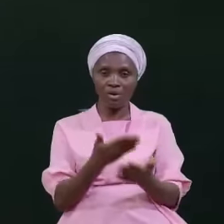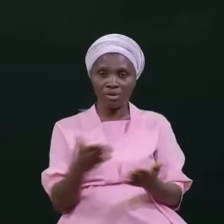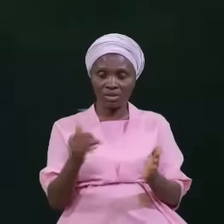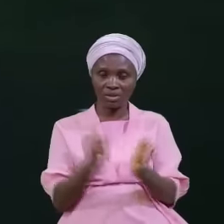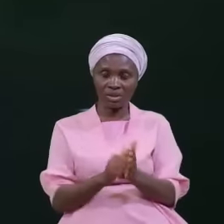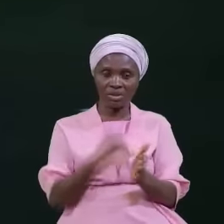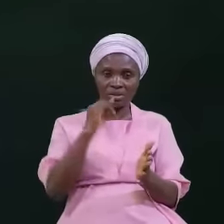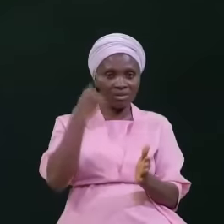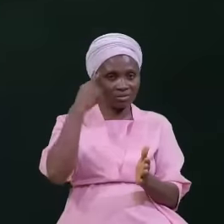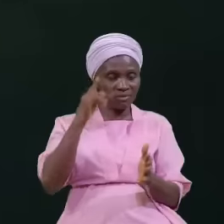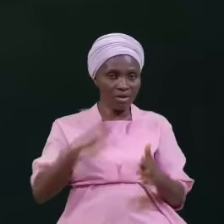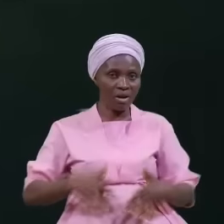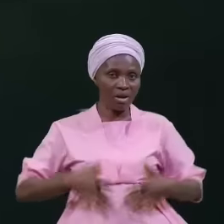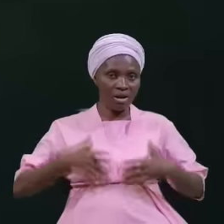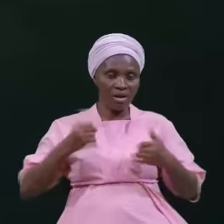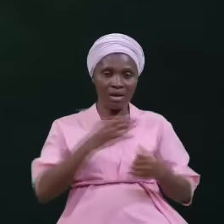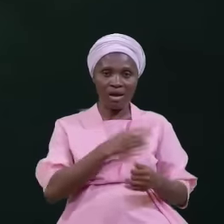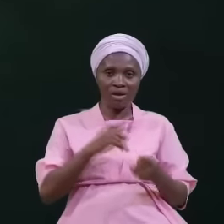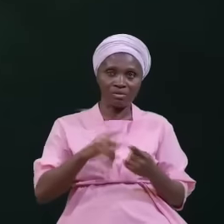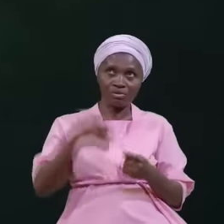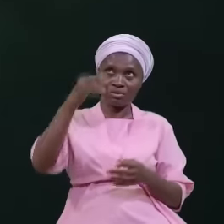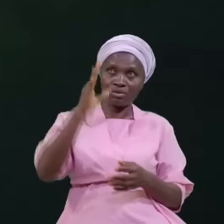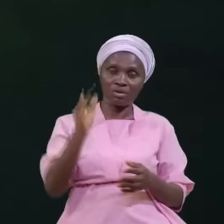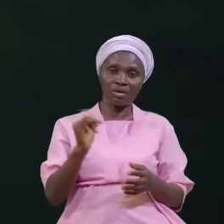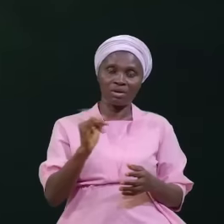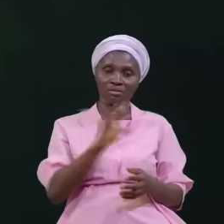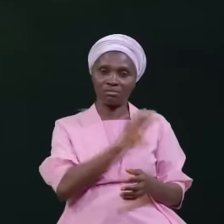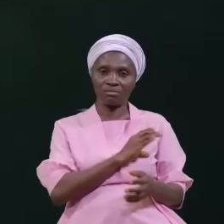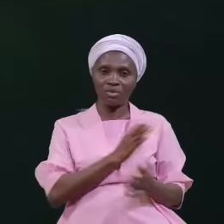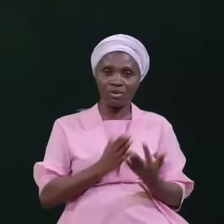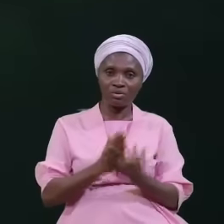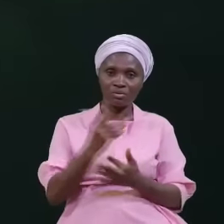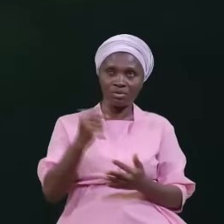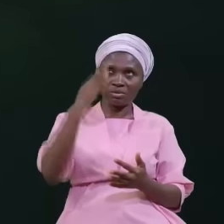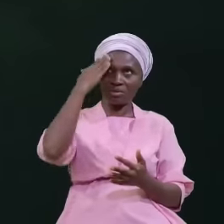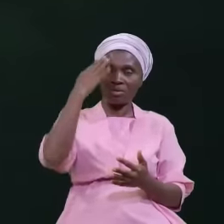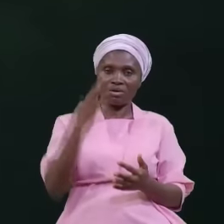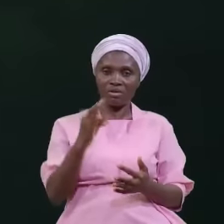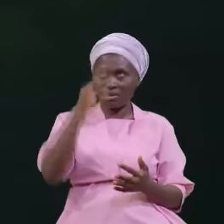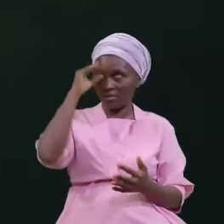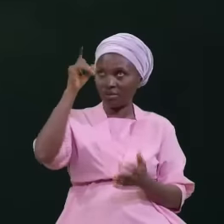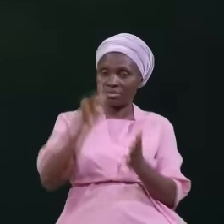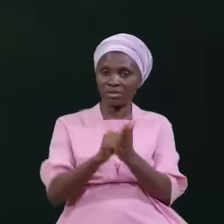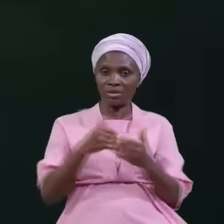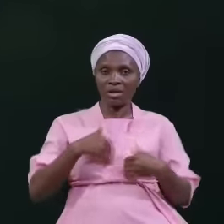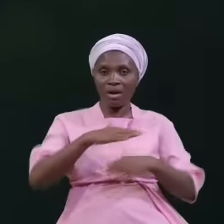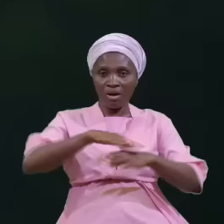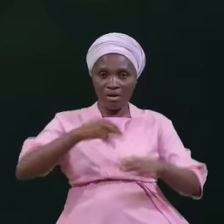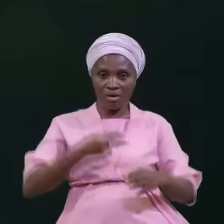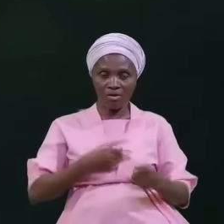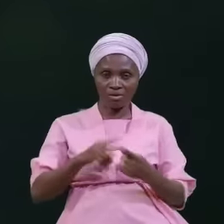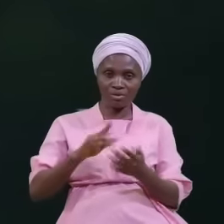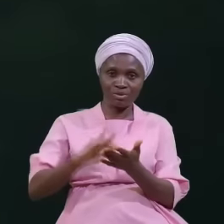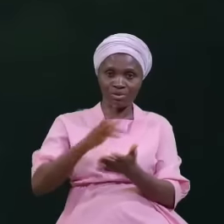life and to godliness through the knowledge of him that has called us to glory. Look at that. He